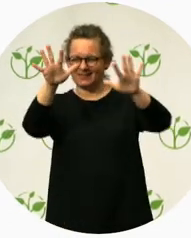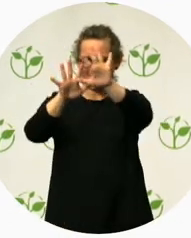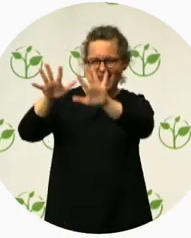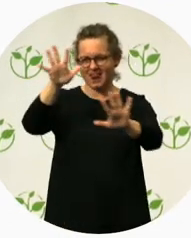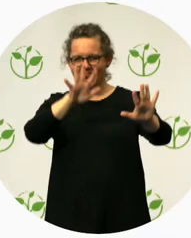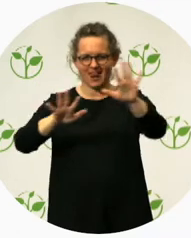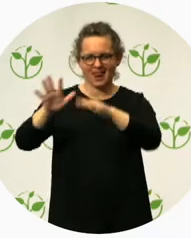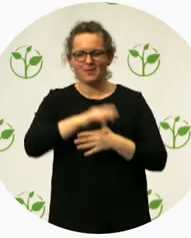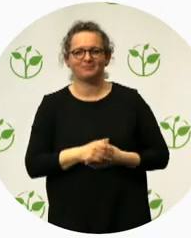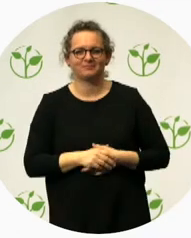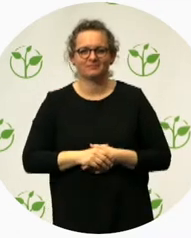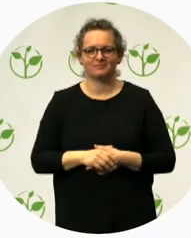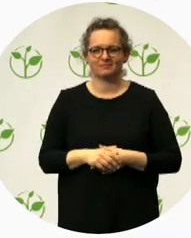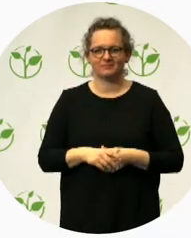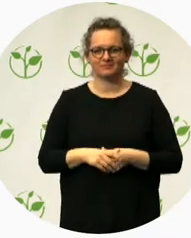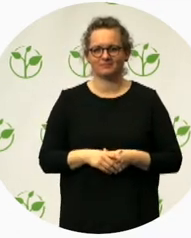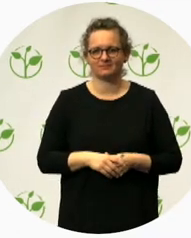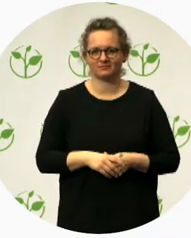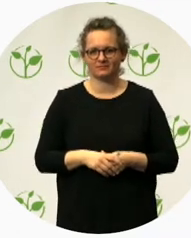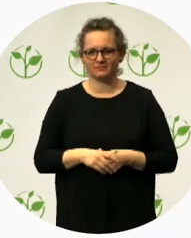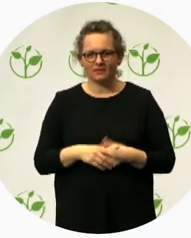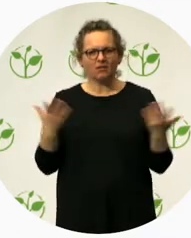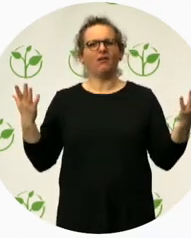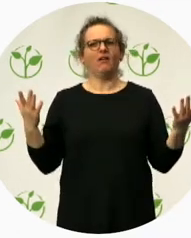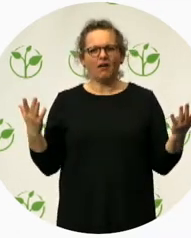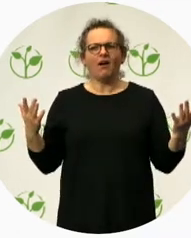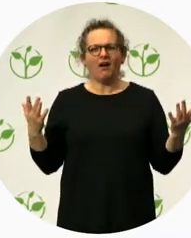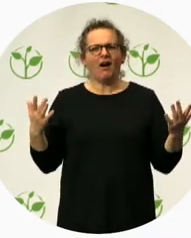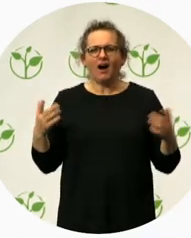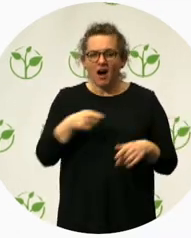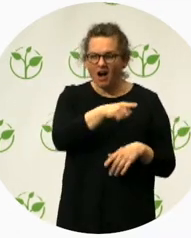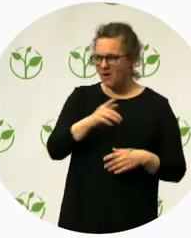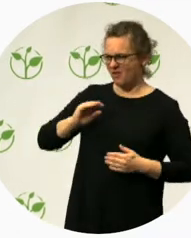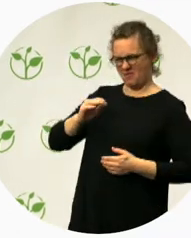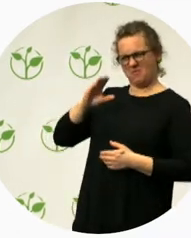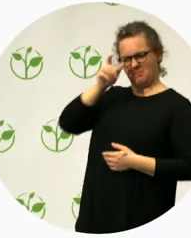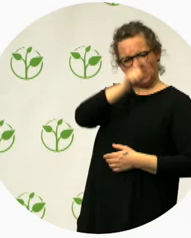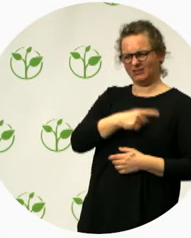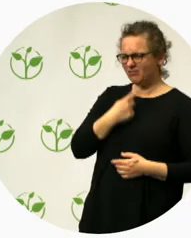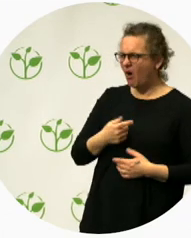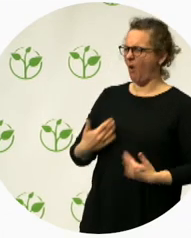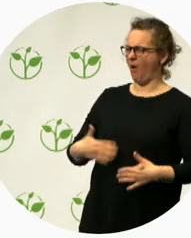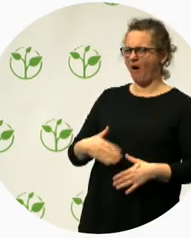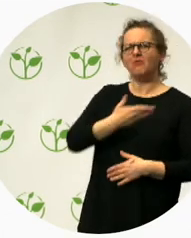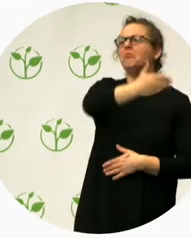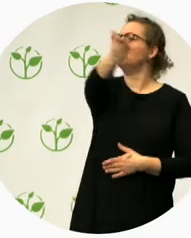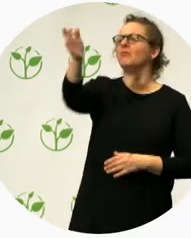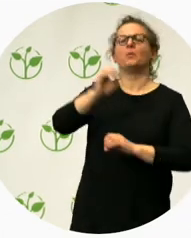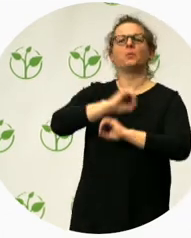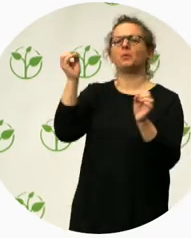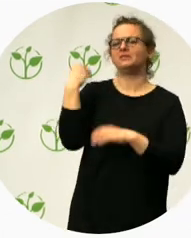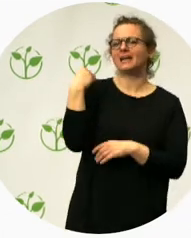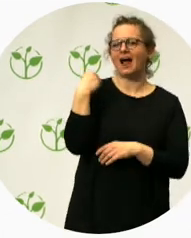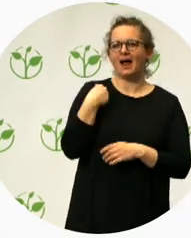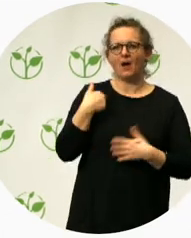behavior, because we know what people do in certain situations, in certain interactions,